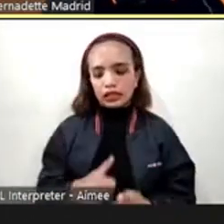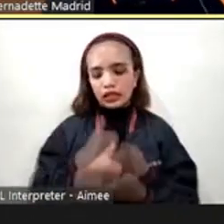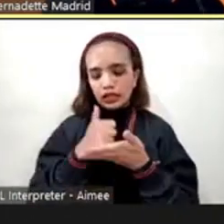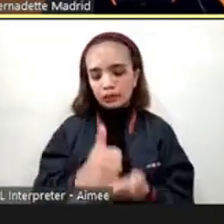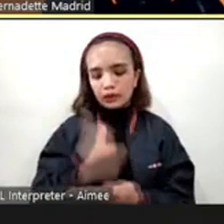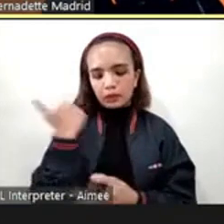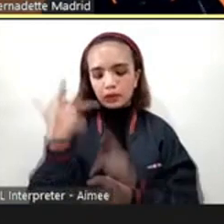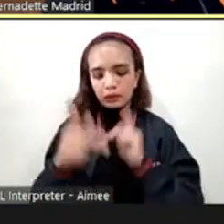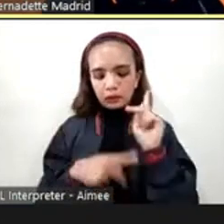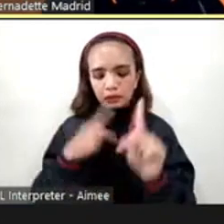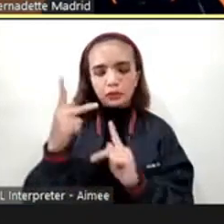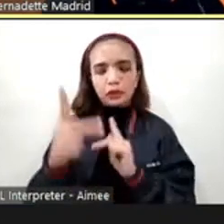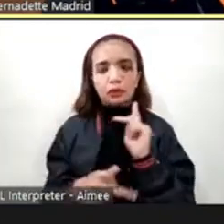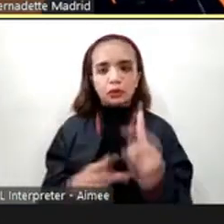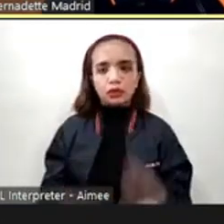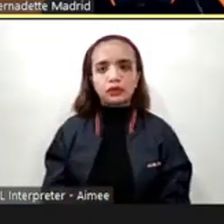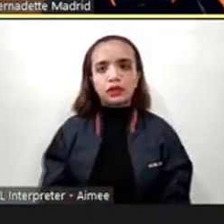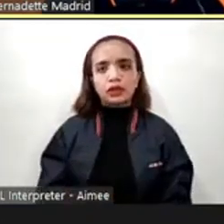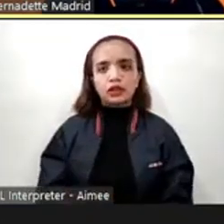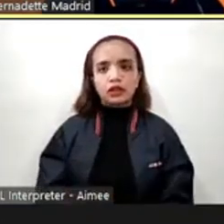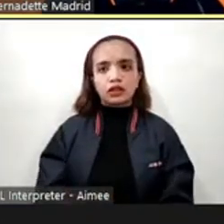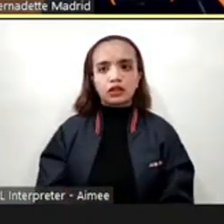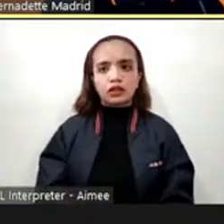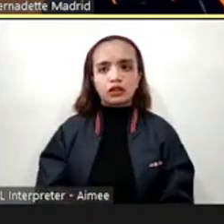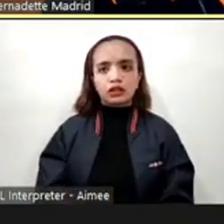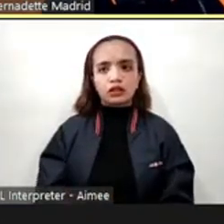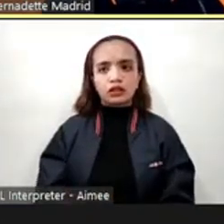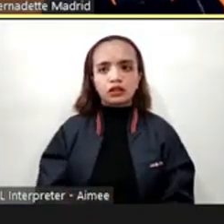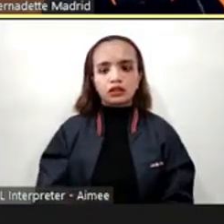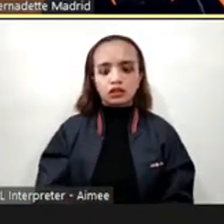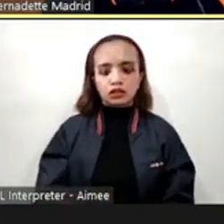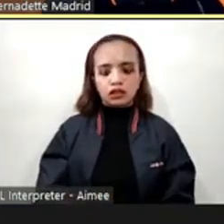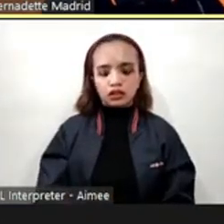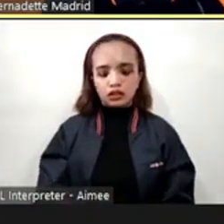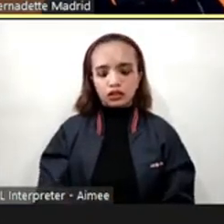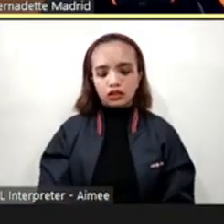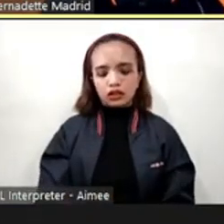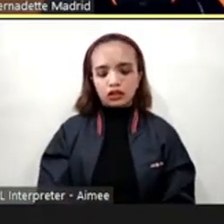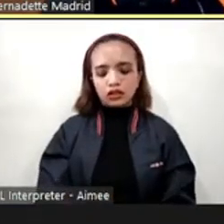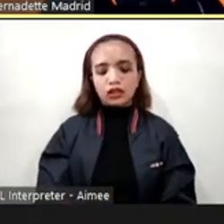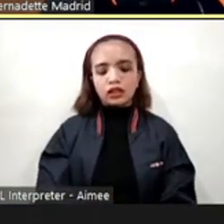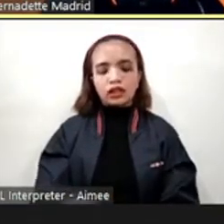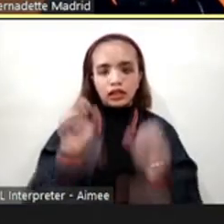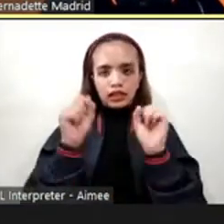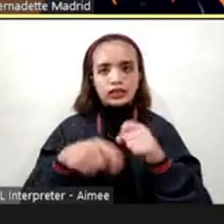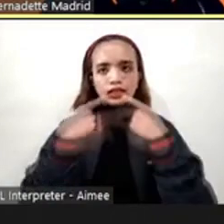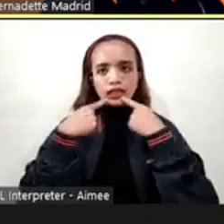that by supporting each other, then we make it through this crisis. Okay.